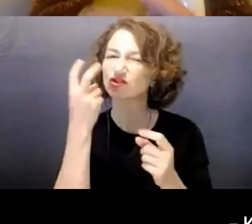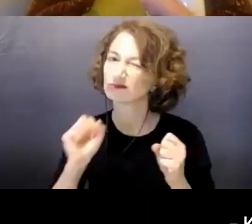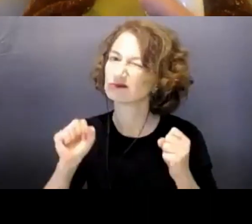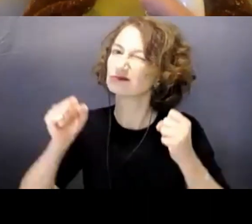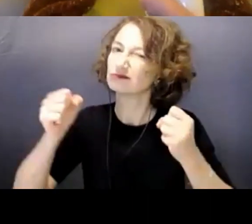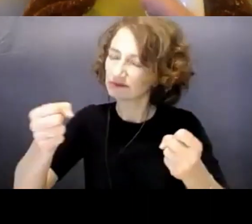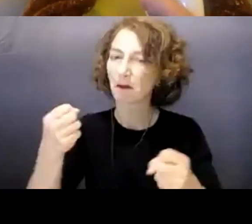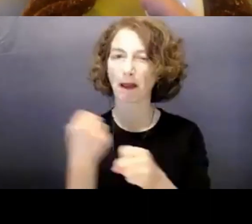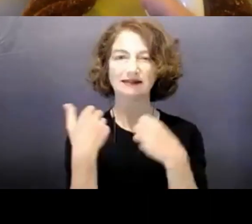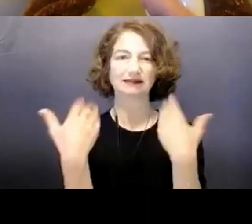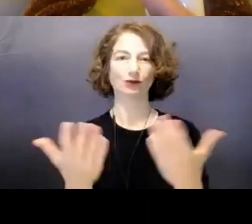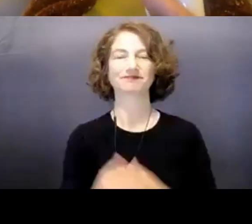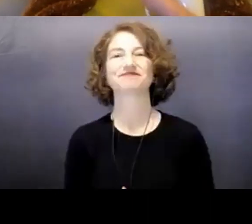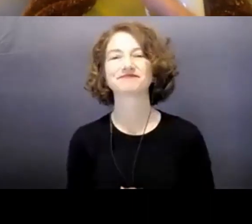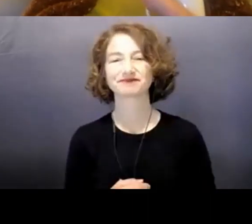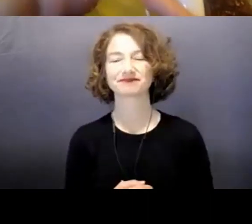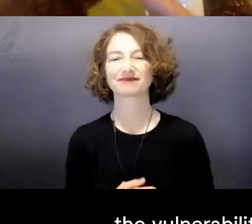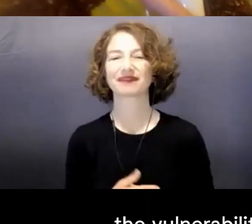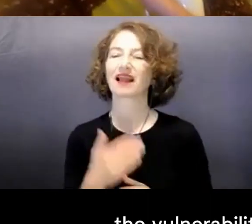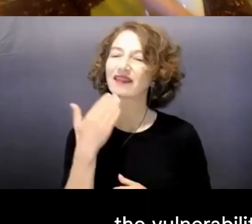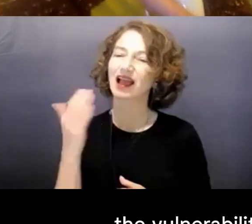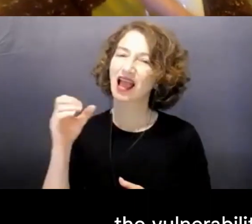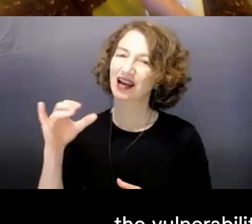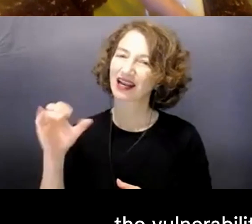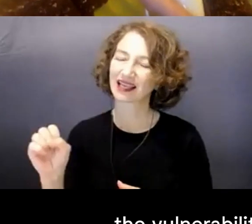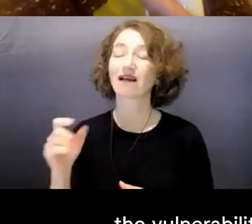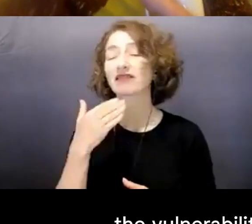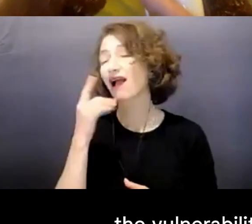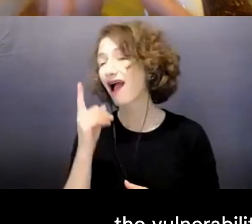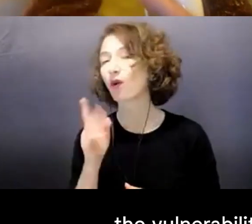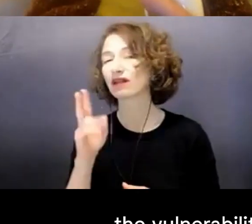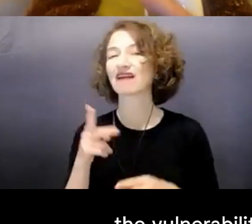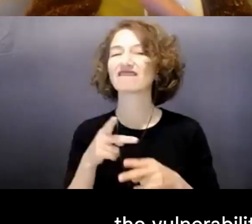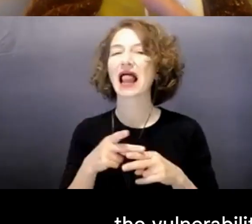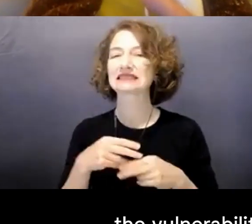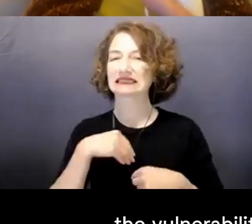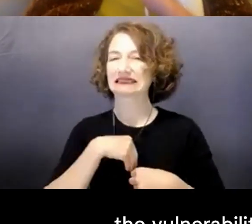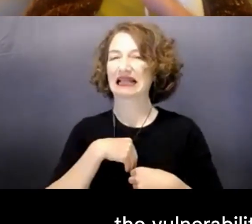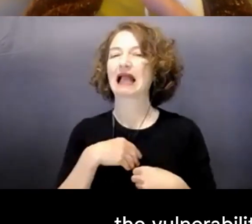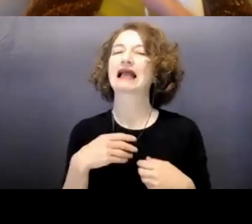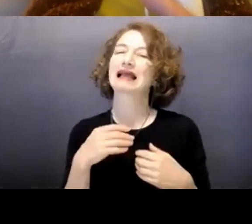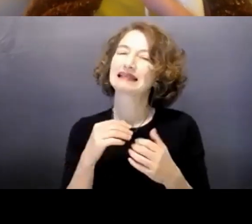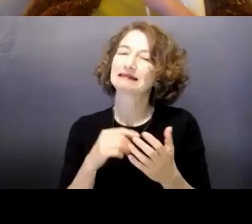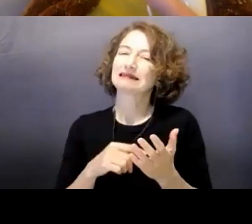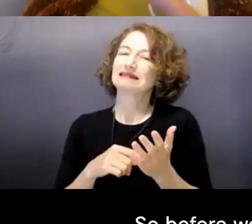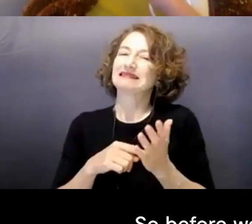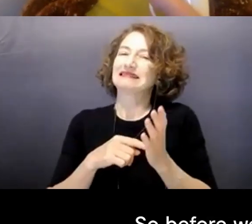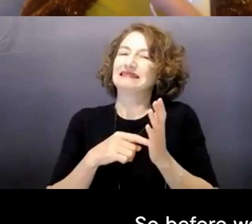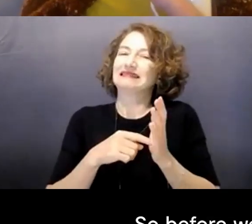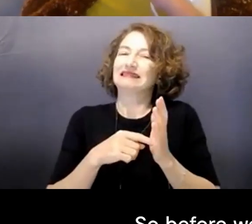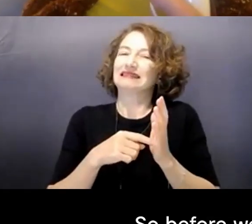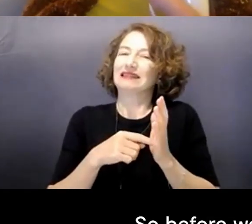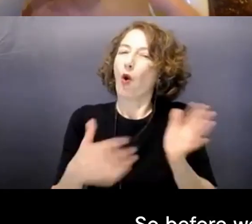Thank you, Carrie. And thanks as well for kind of acknowledging the vulnerability that I think lots of us are probably experiencing.